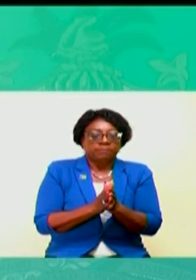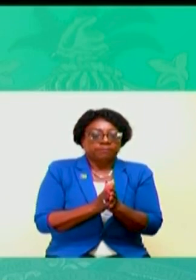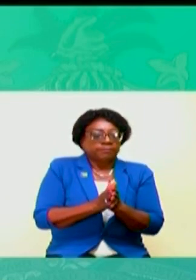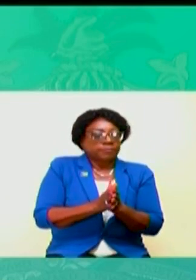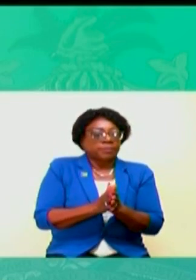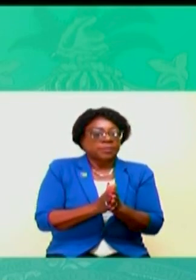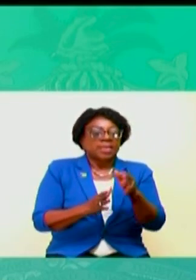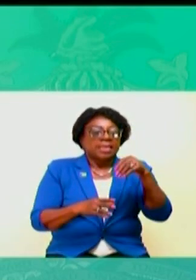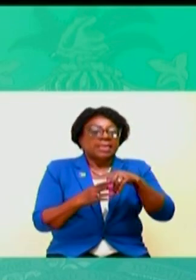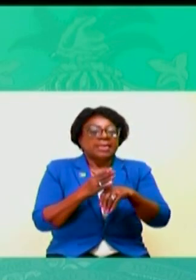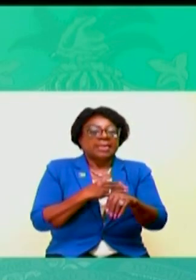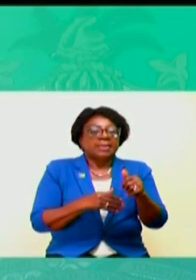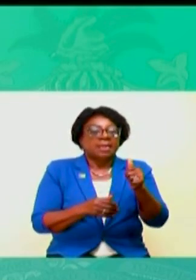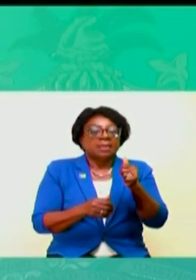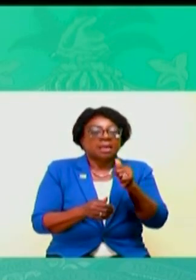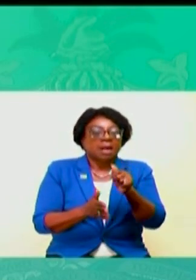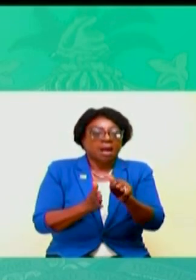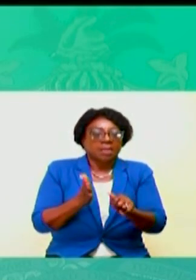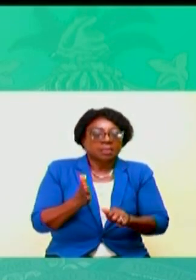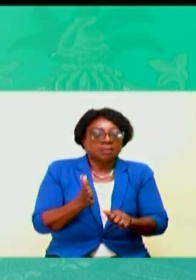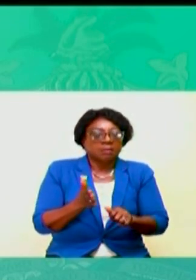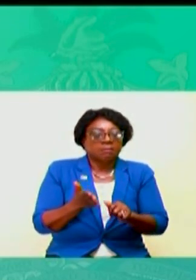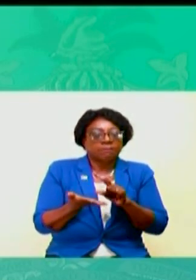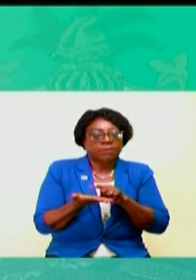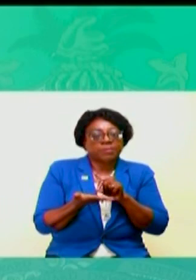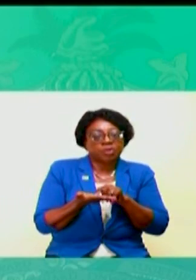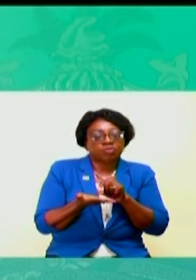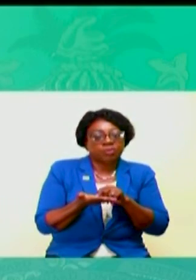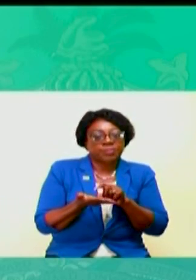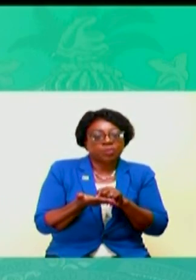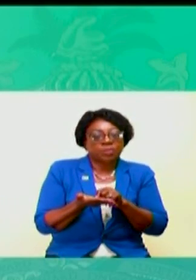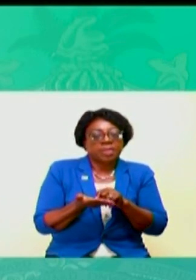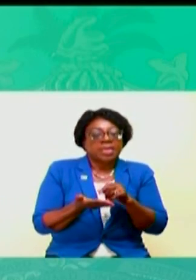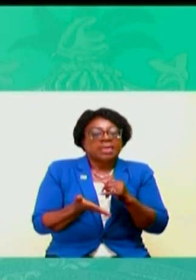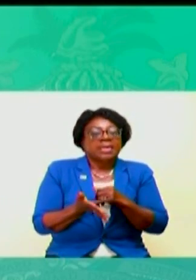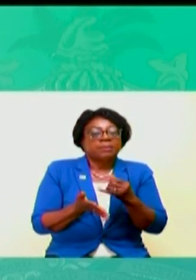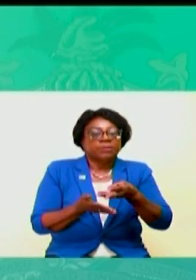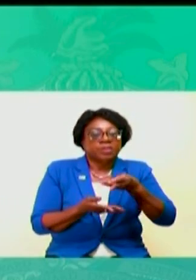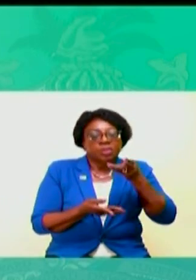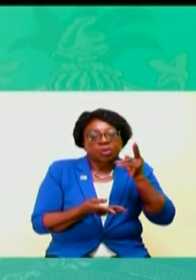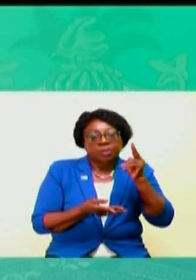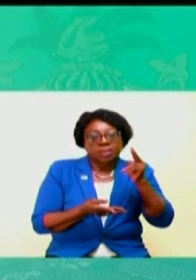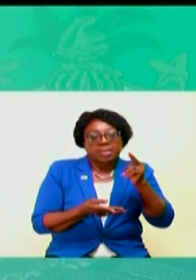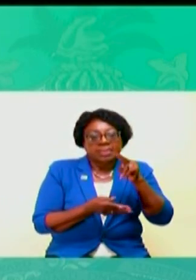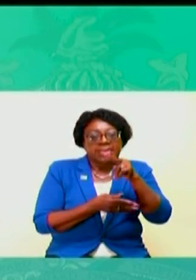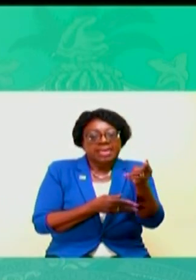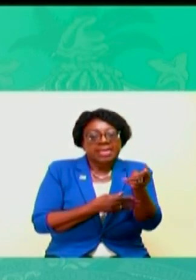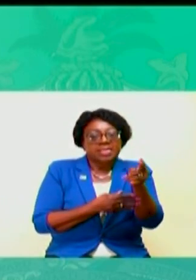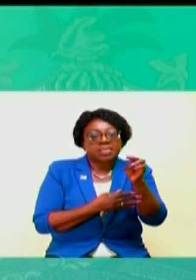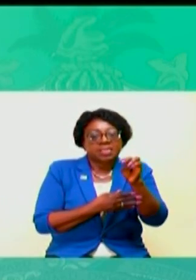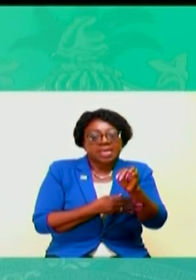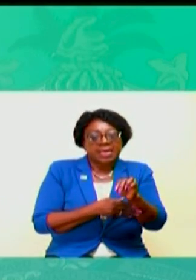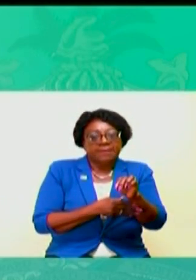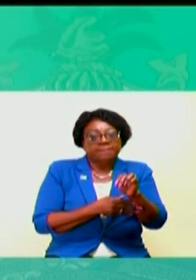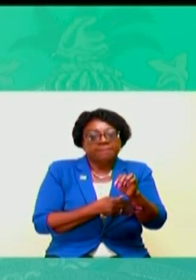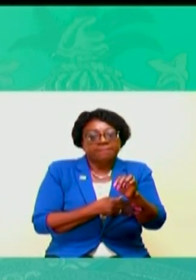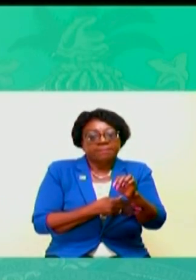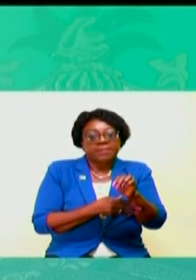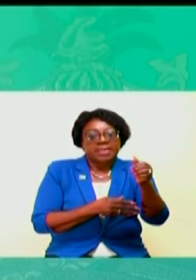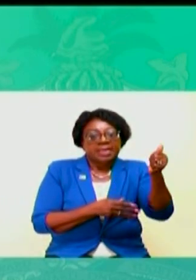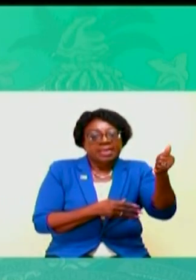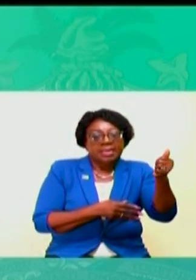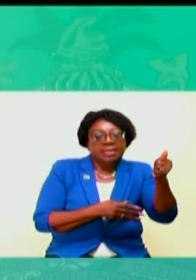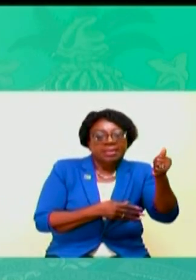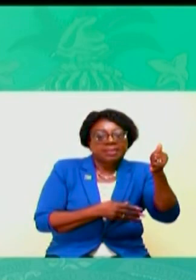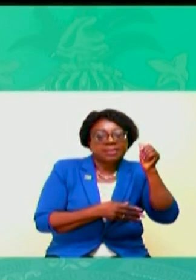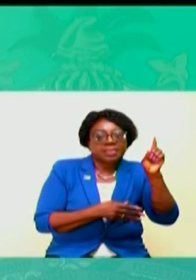in an article from the Tribune, and I have it here to table, it was noted that the HMBS Arthur Dion Hanna was